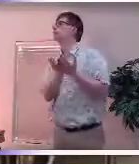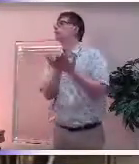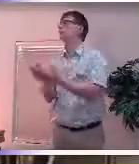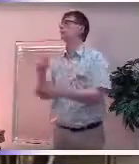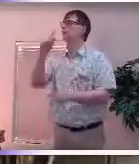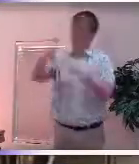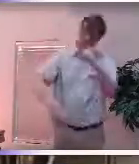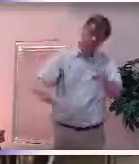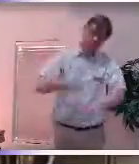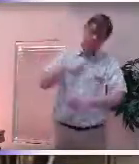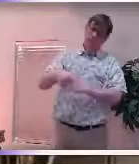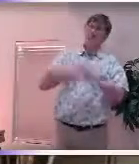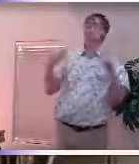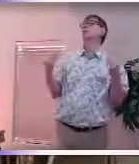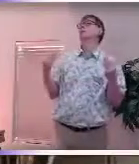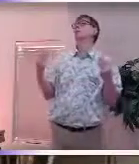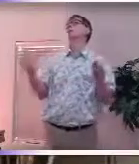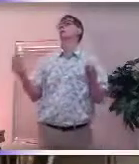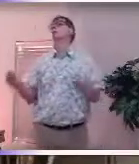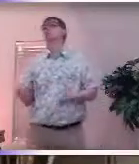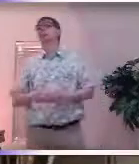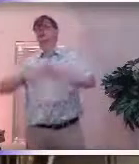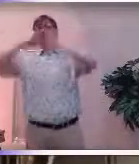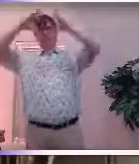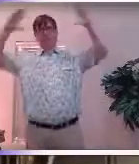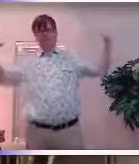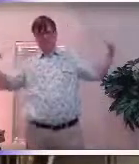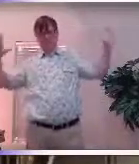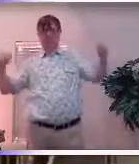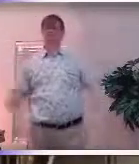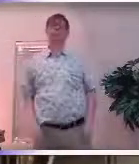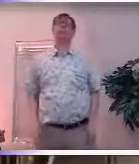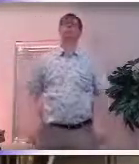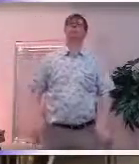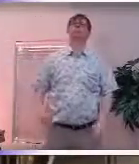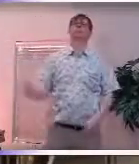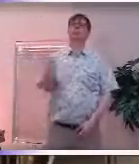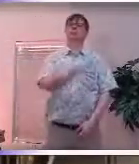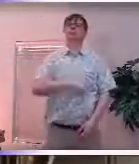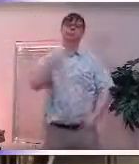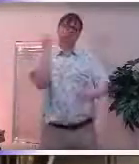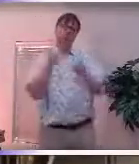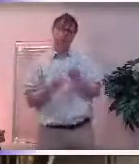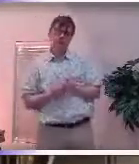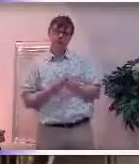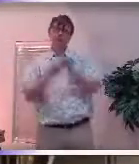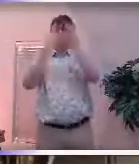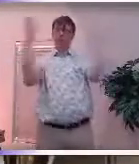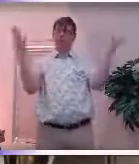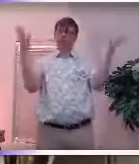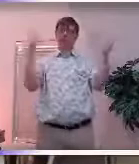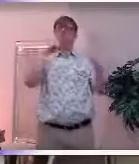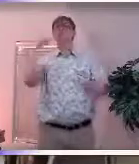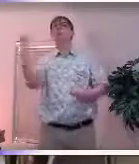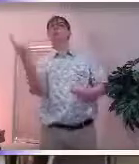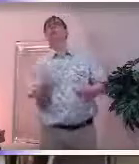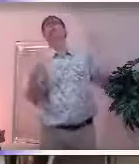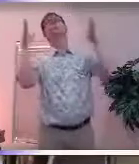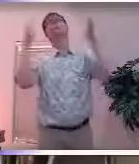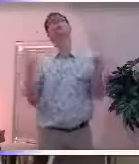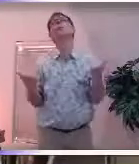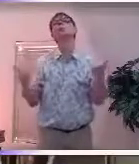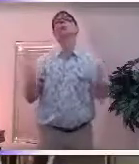how much the subject matter expanded our development and what we could do and our